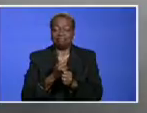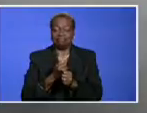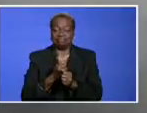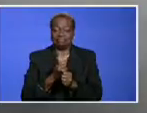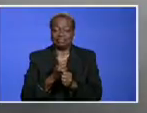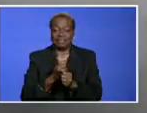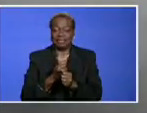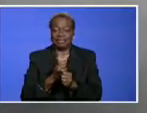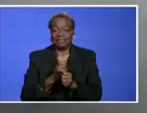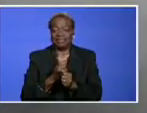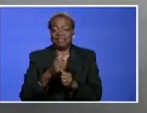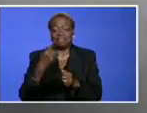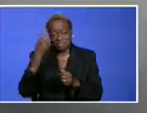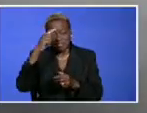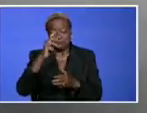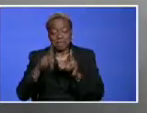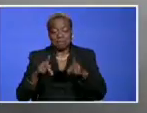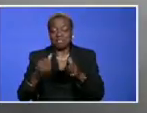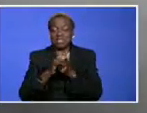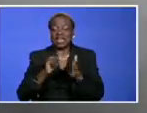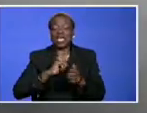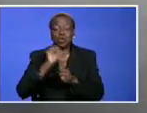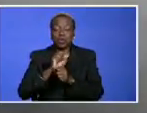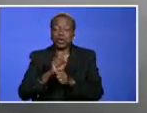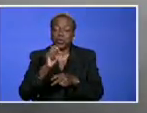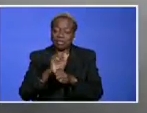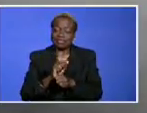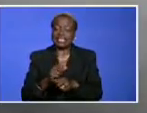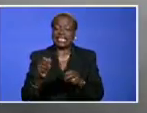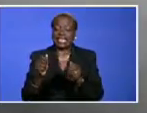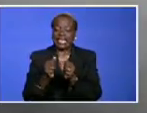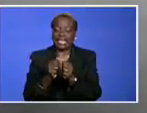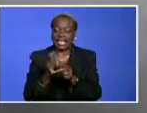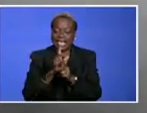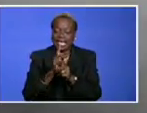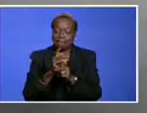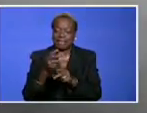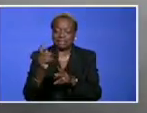Thank you very much, Mr. Godet, for talking with us. And good luck to you and your family. Thanks again. Thank you.